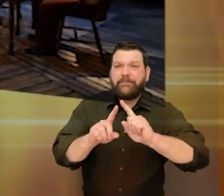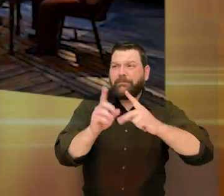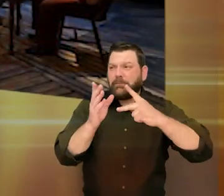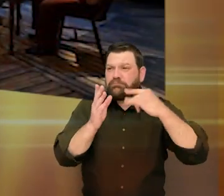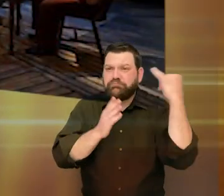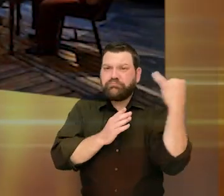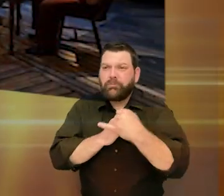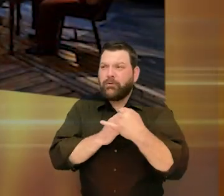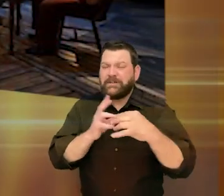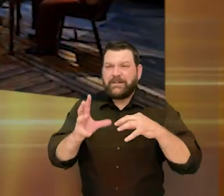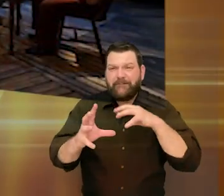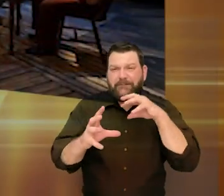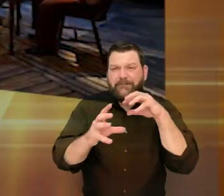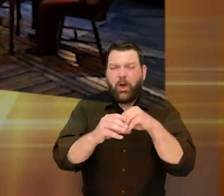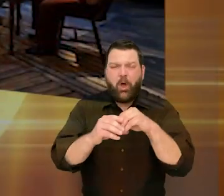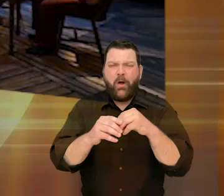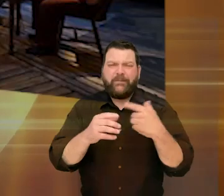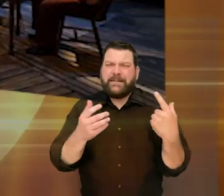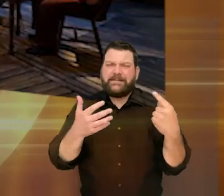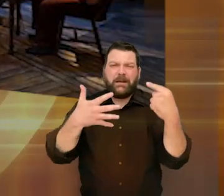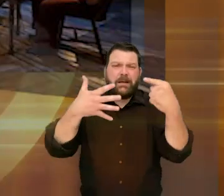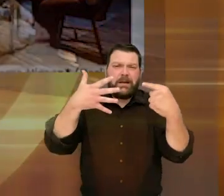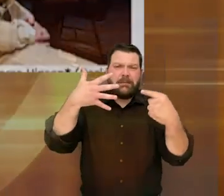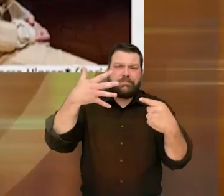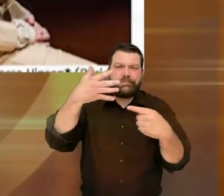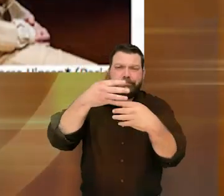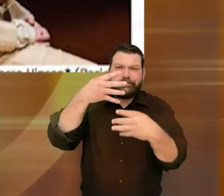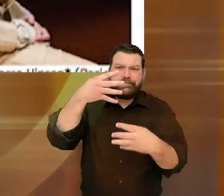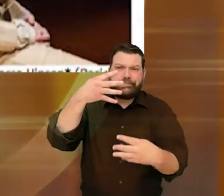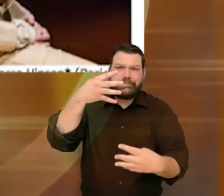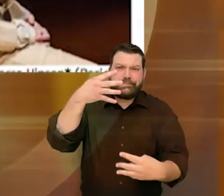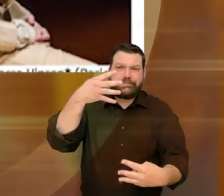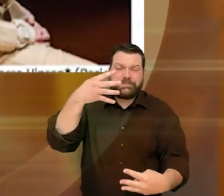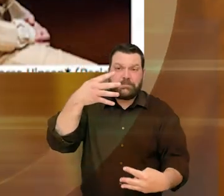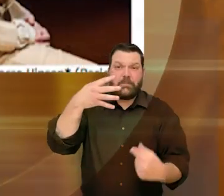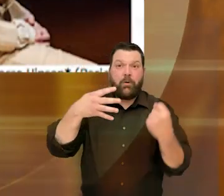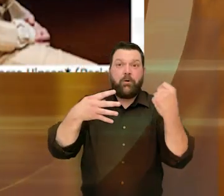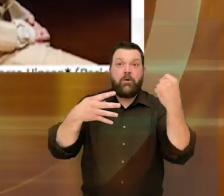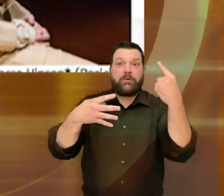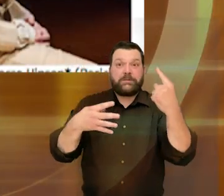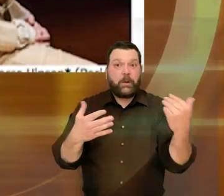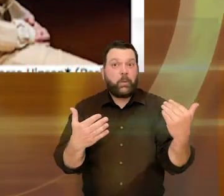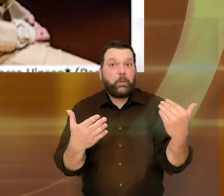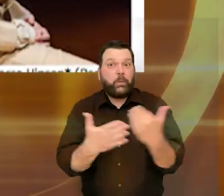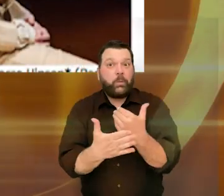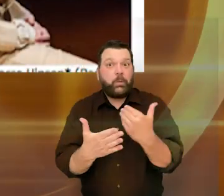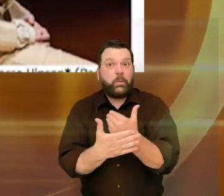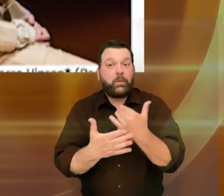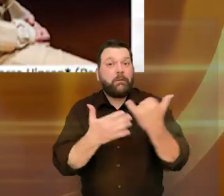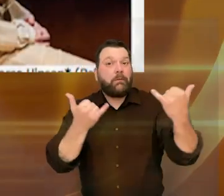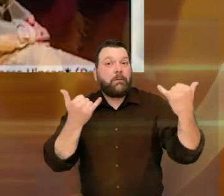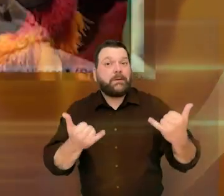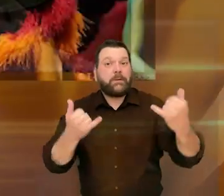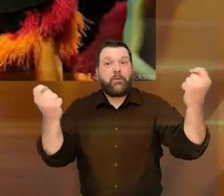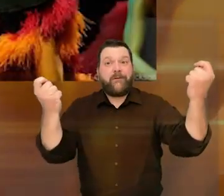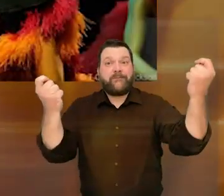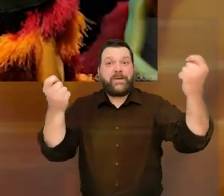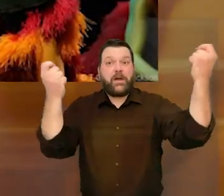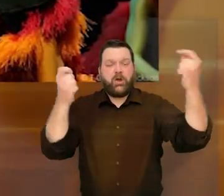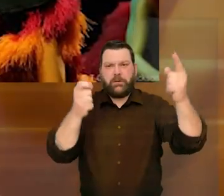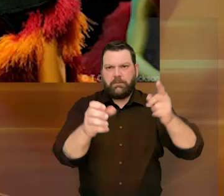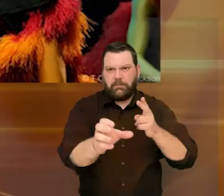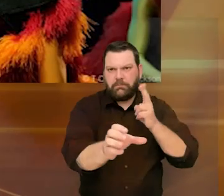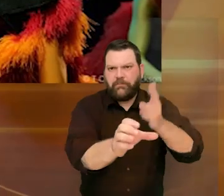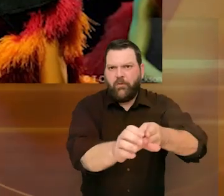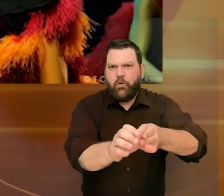classic performances in Anna Christie at the Lyric, Pericles and Love's Labour's Lost with Actor Shakespeare Project, A